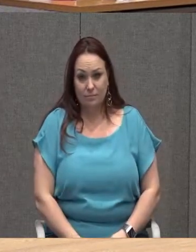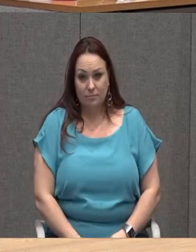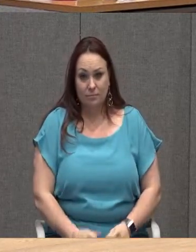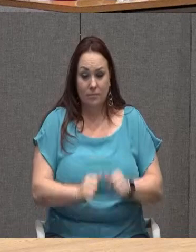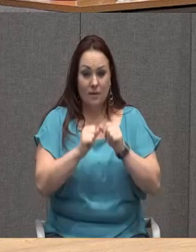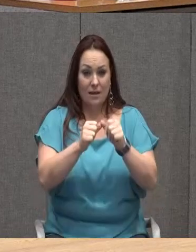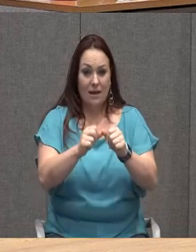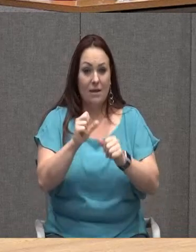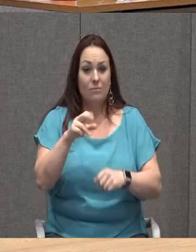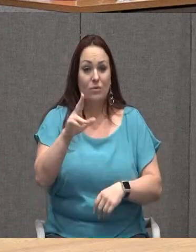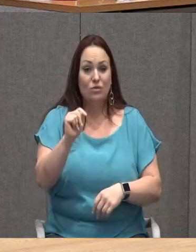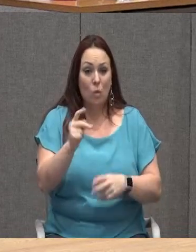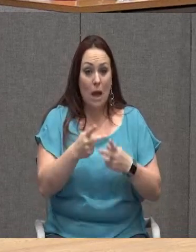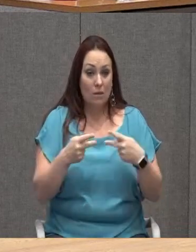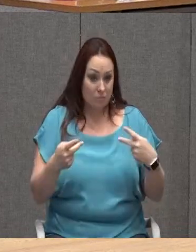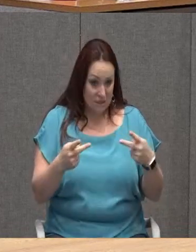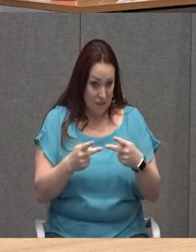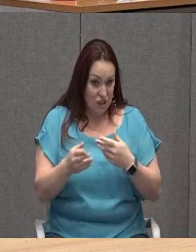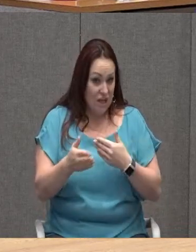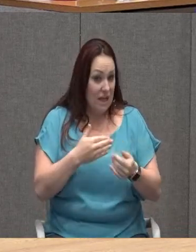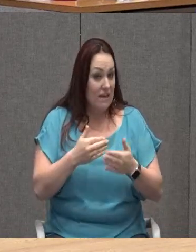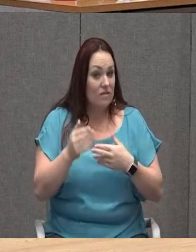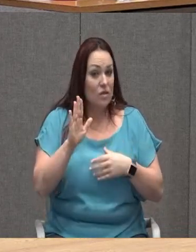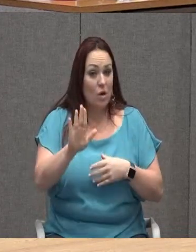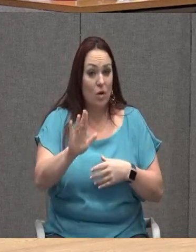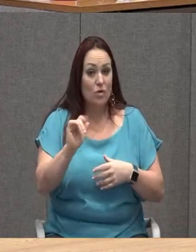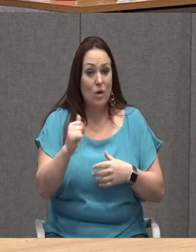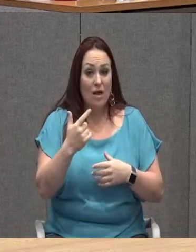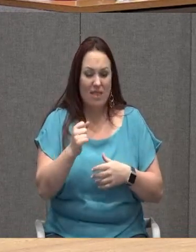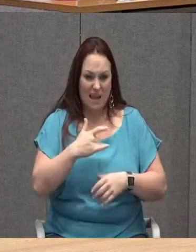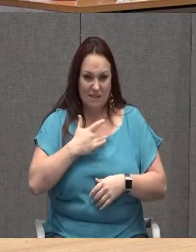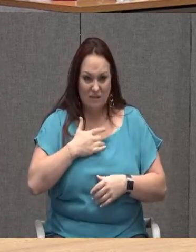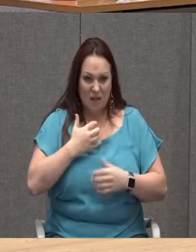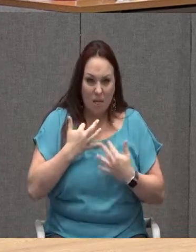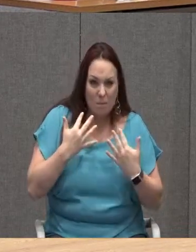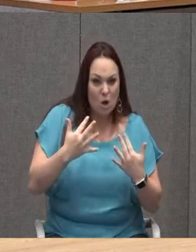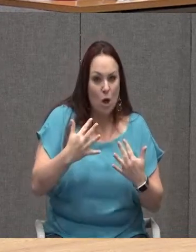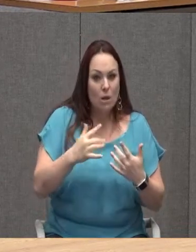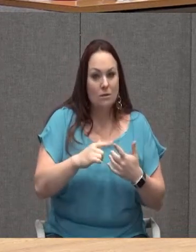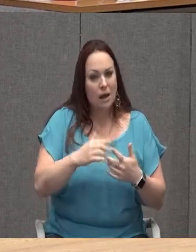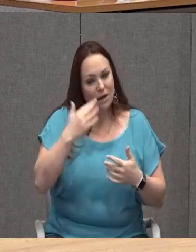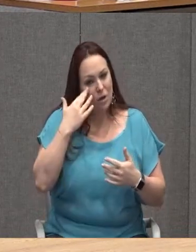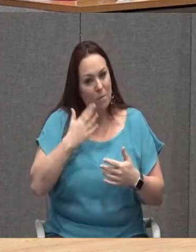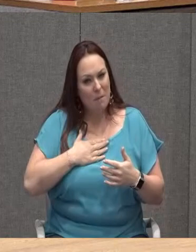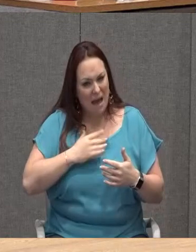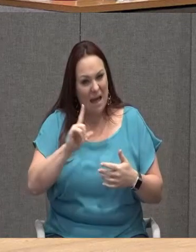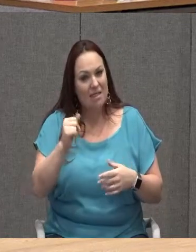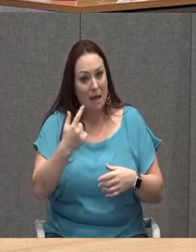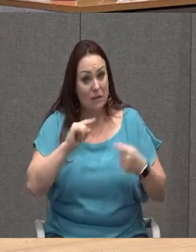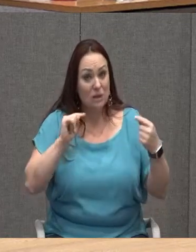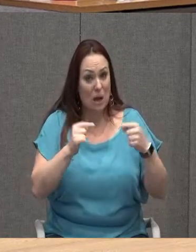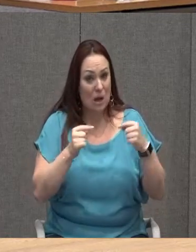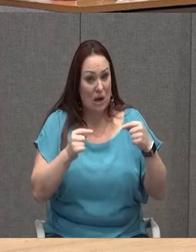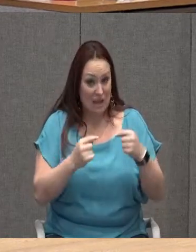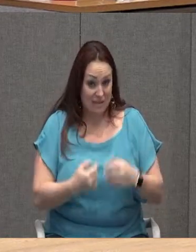Keep your squat position even though your legs are starting to burn. I know mine are.